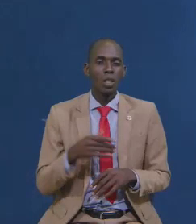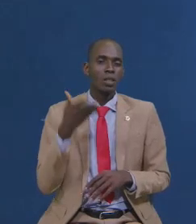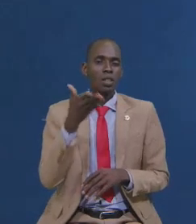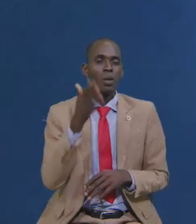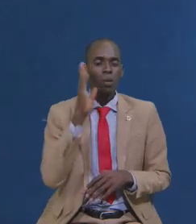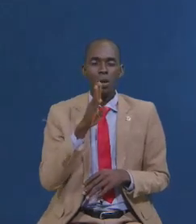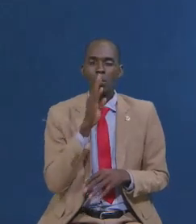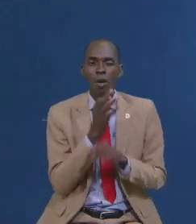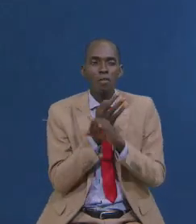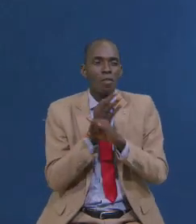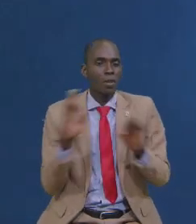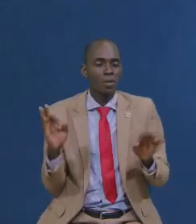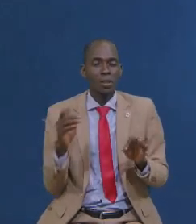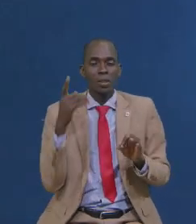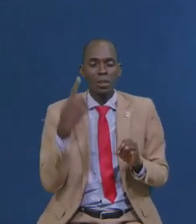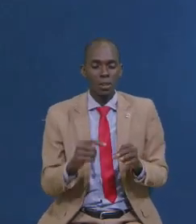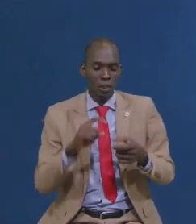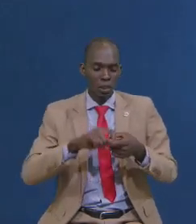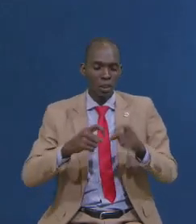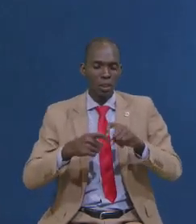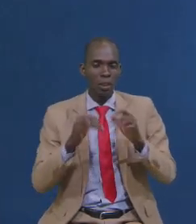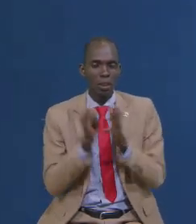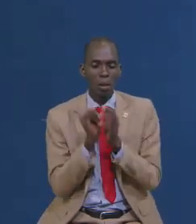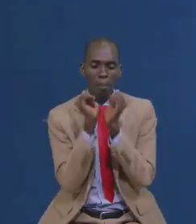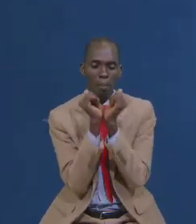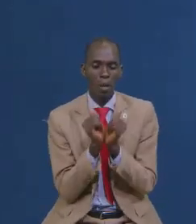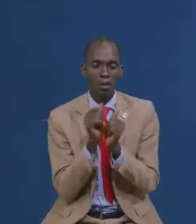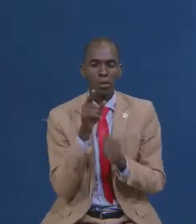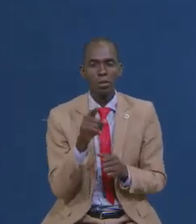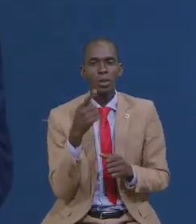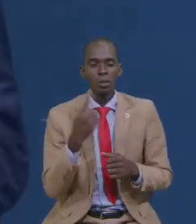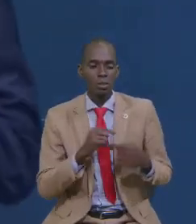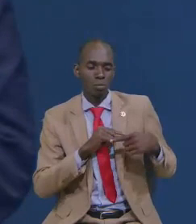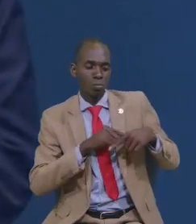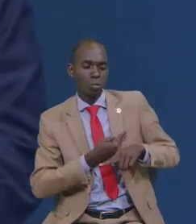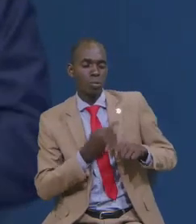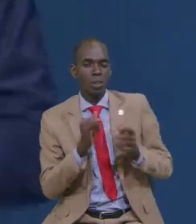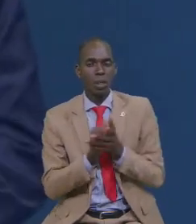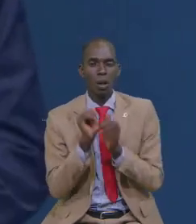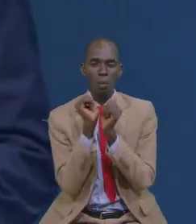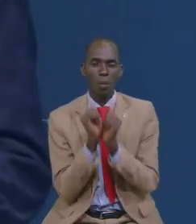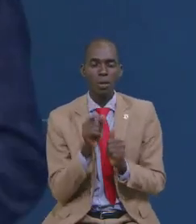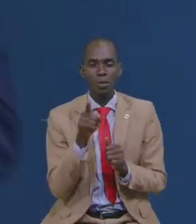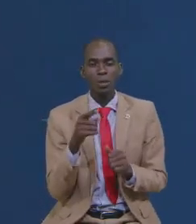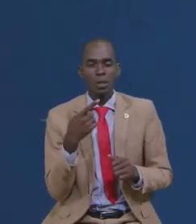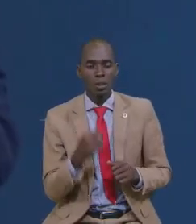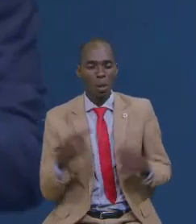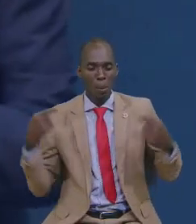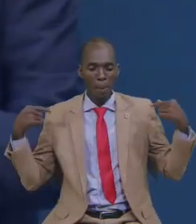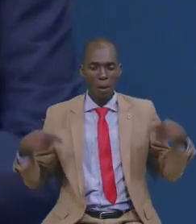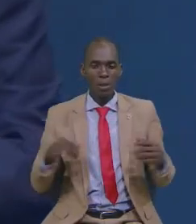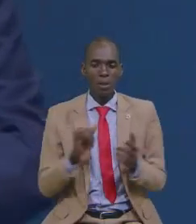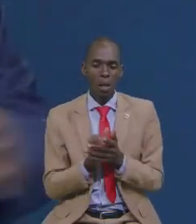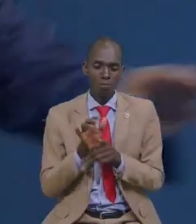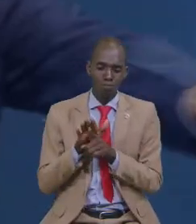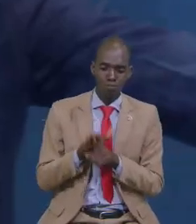The chains that bind you, the guilt that bind you, and the pain that presses you down so you